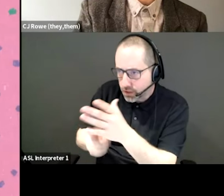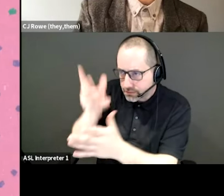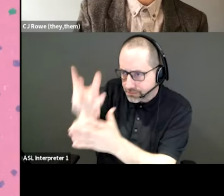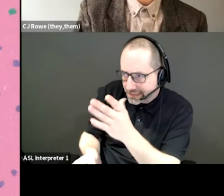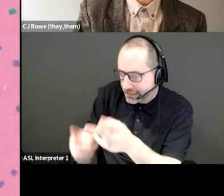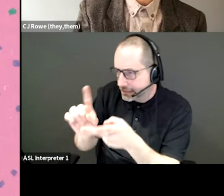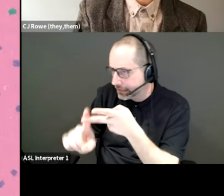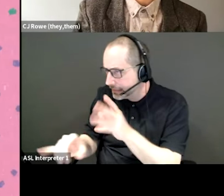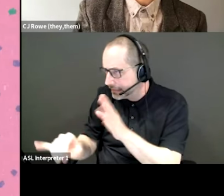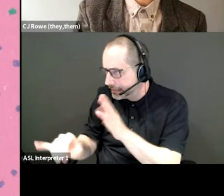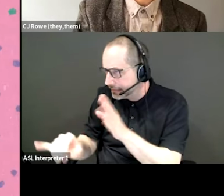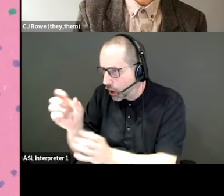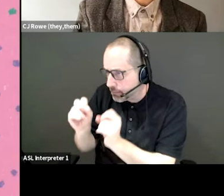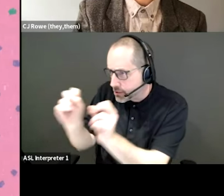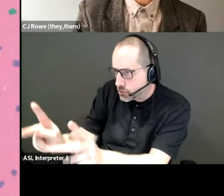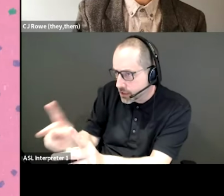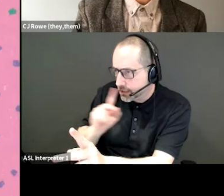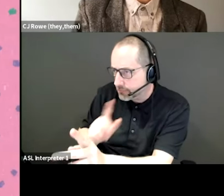unique situation.